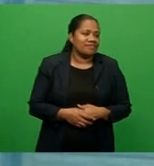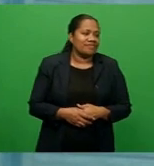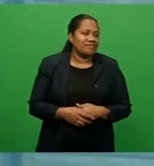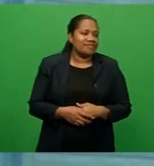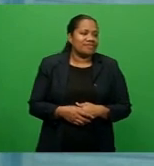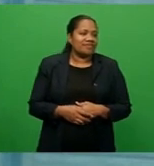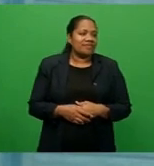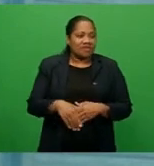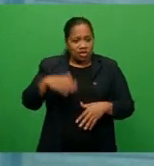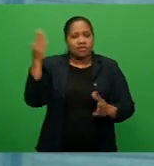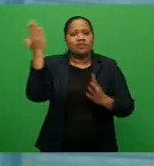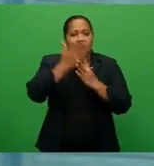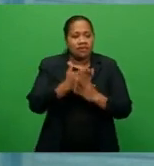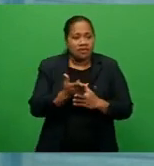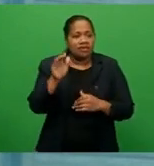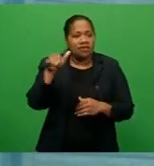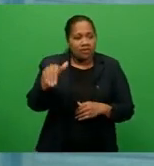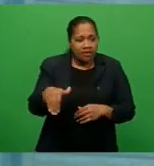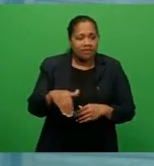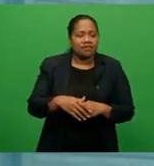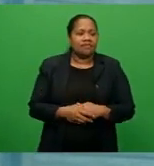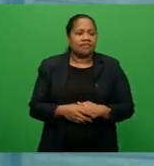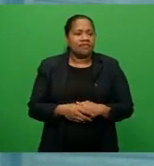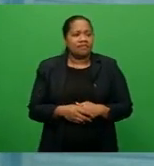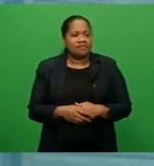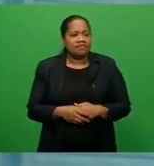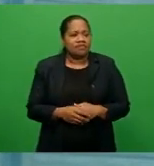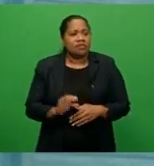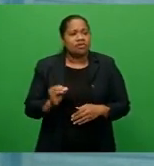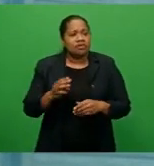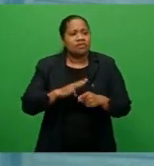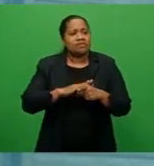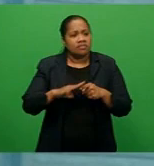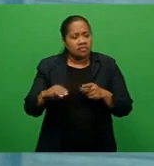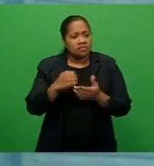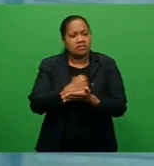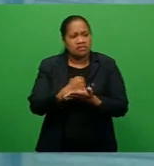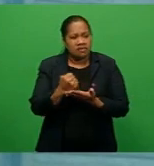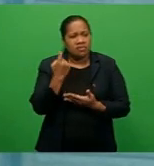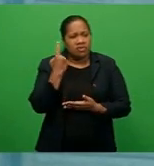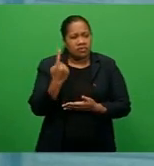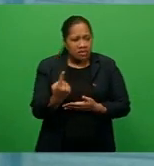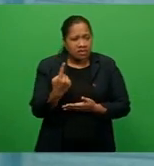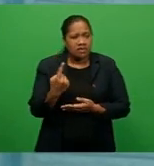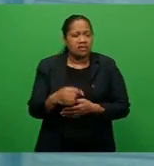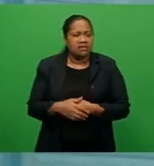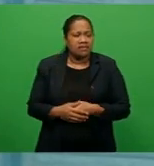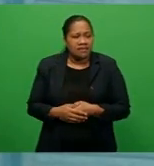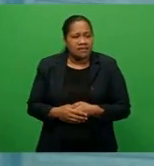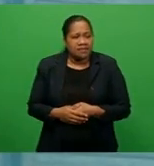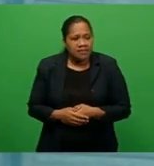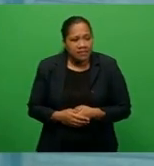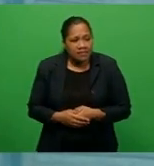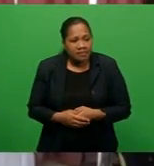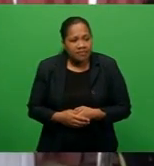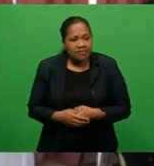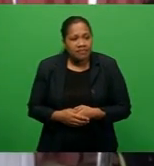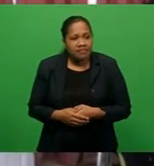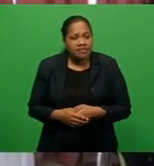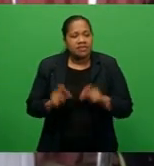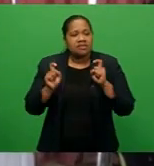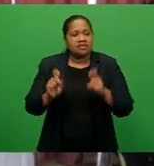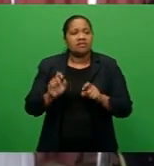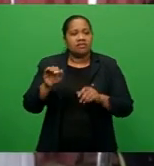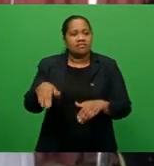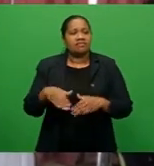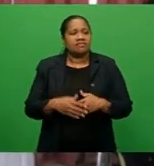home for 40 weeks. So the message, number one, in the absence of Kiwa, stay at home. Counter